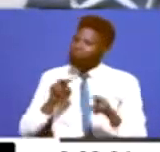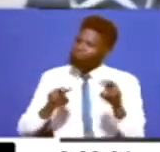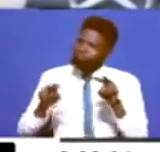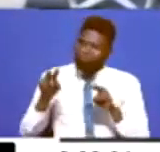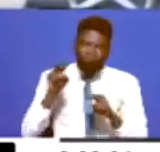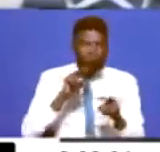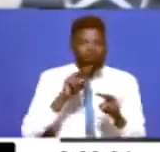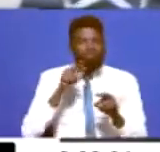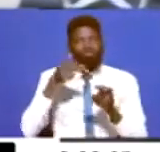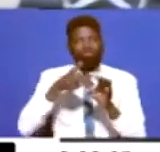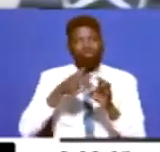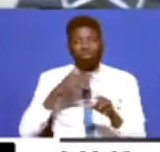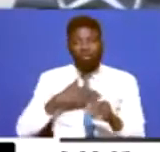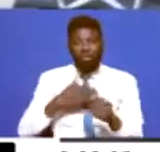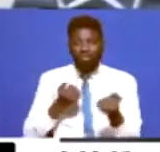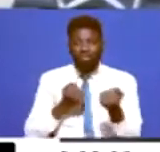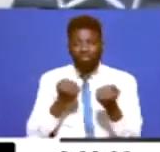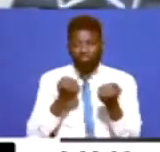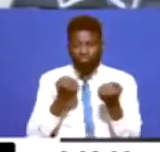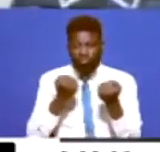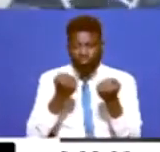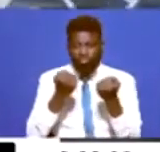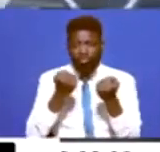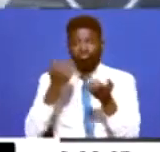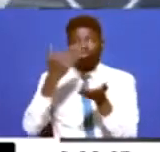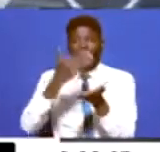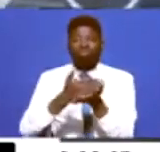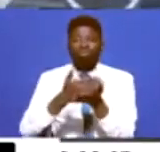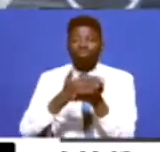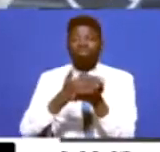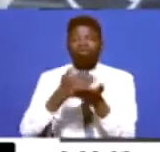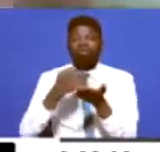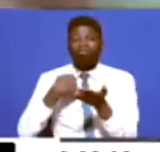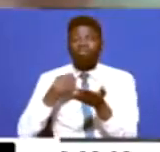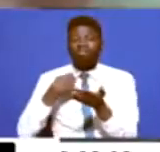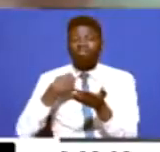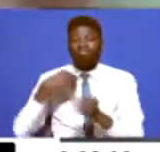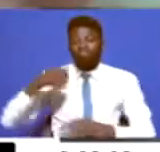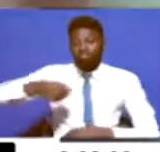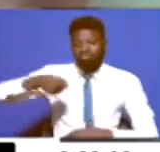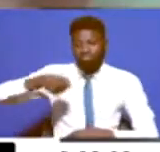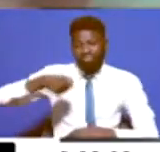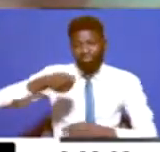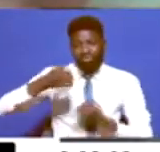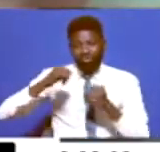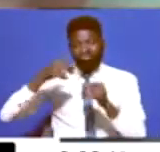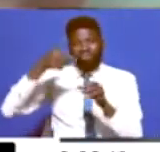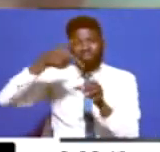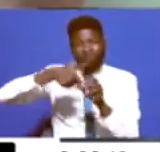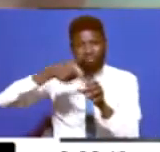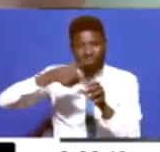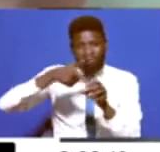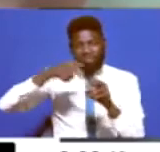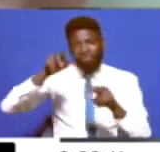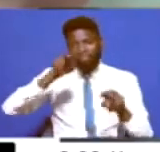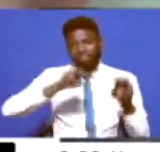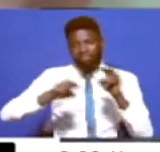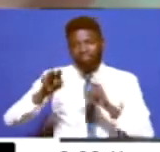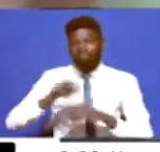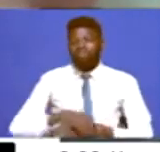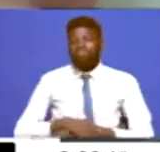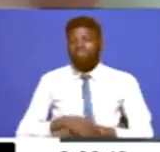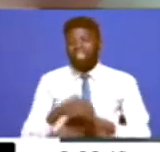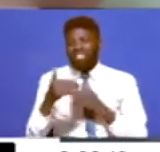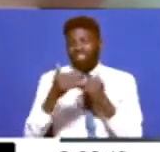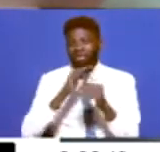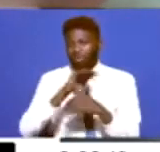limesimama barabarani. Ikabidi nitafute vibuyu niende nikatafute mafuta. Almost all the petrol station across the